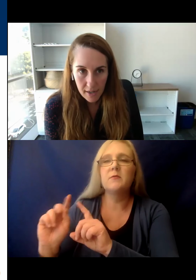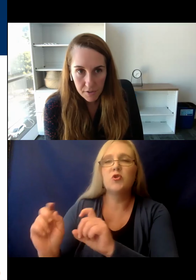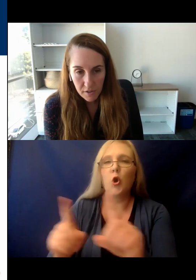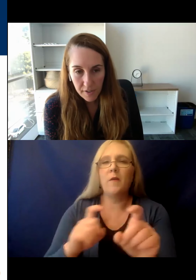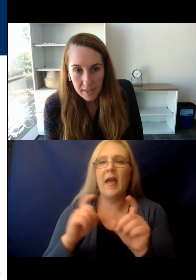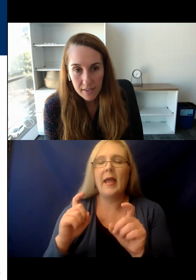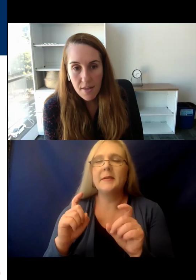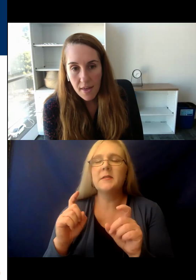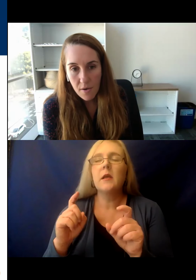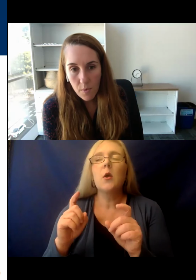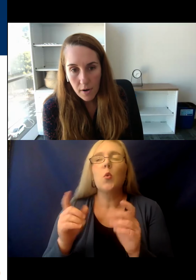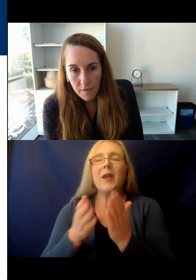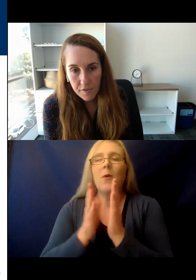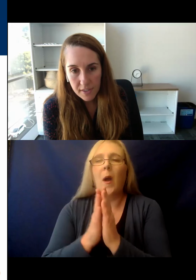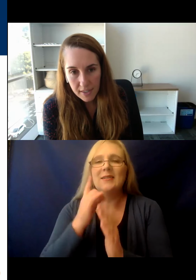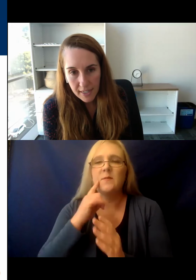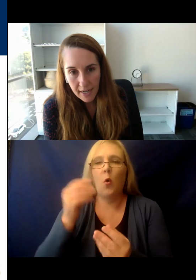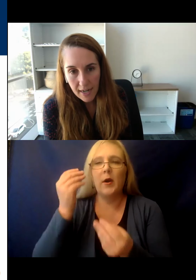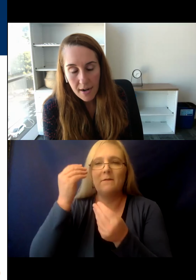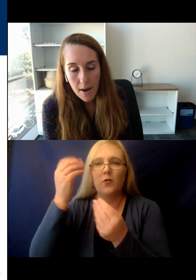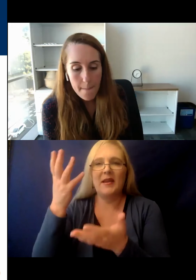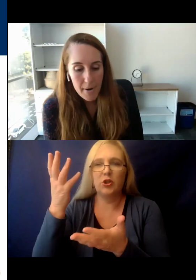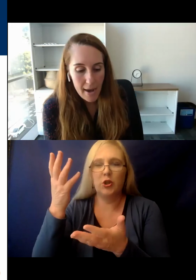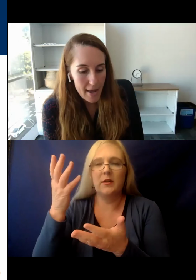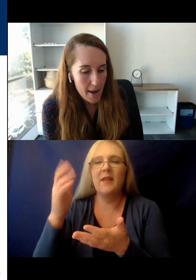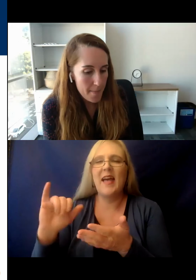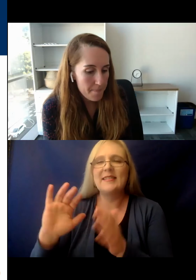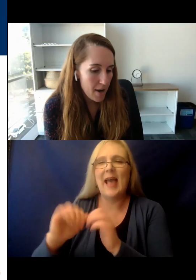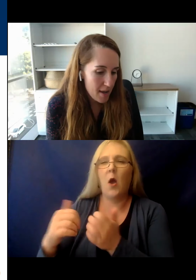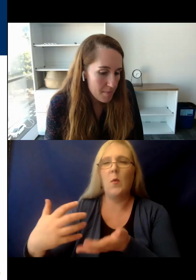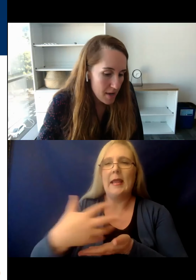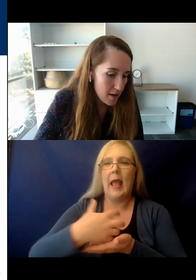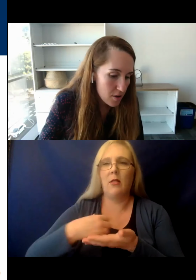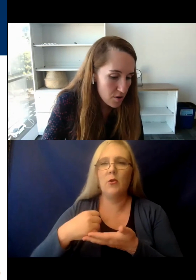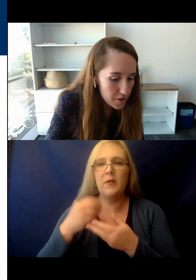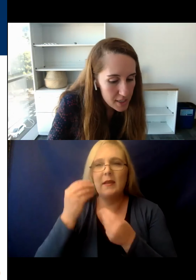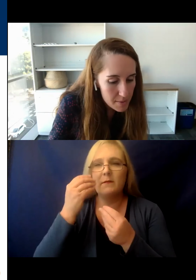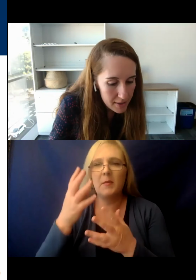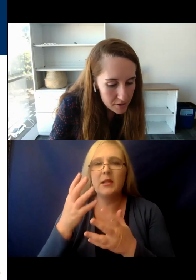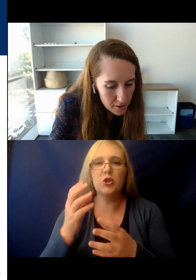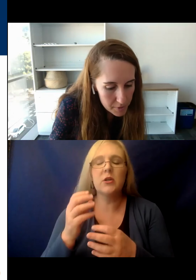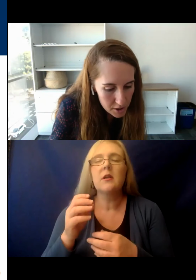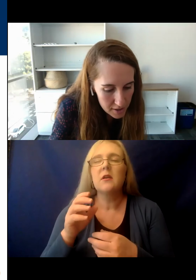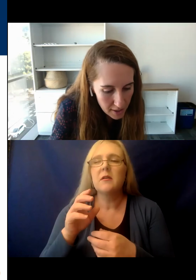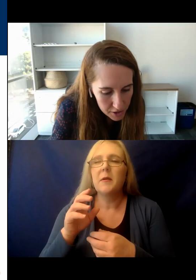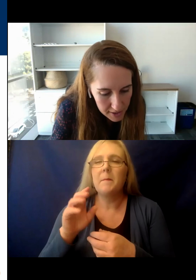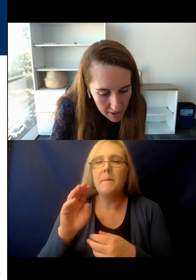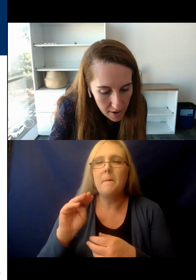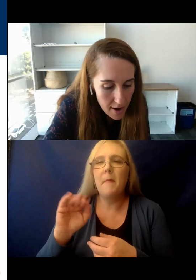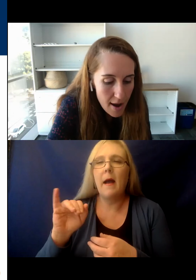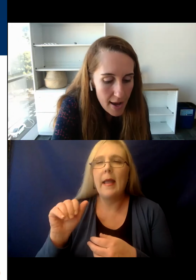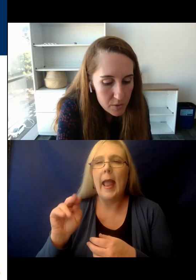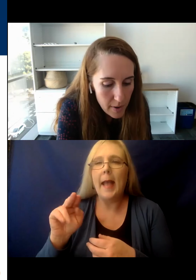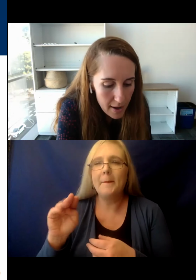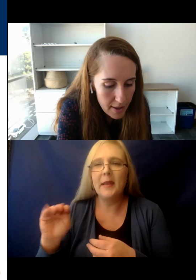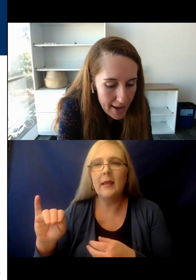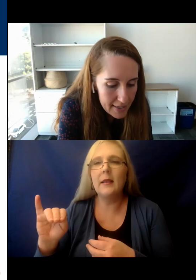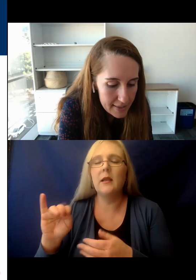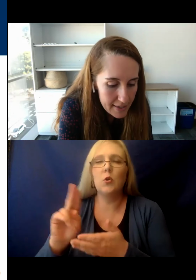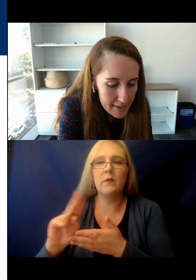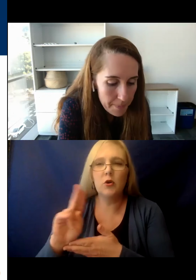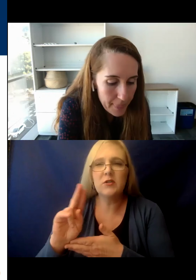information set of surveys that were facilitated by Miami University, by the Scripps Gerontology Center, as